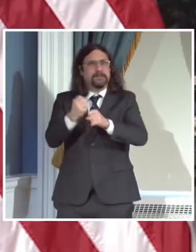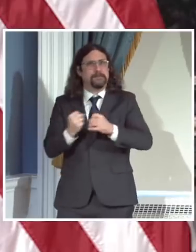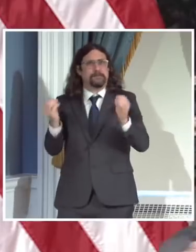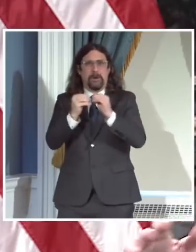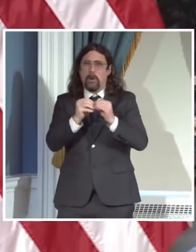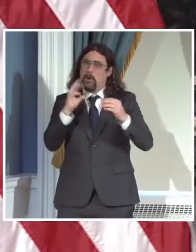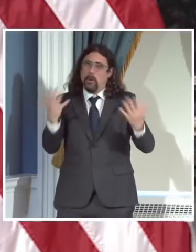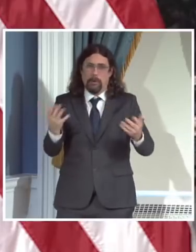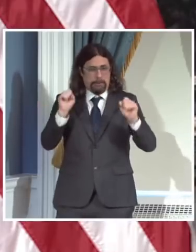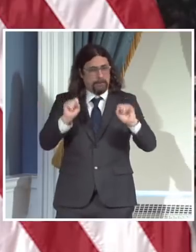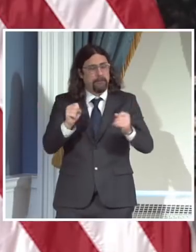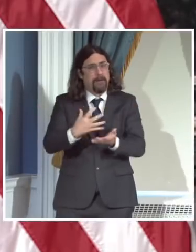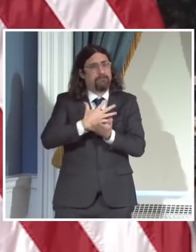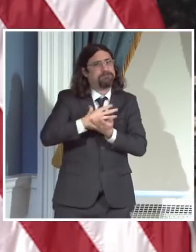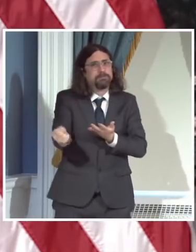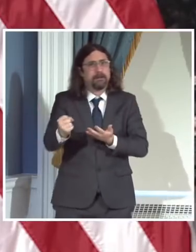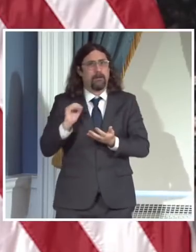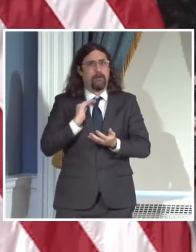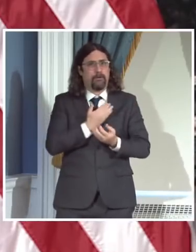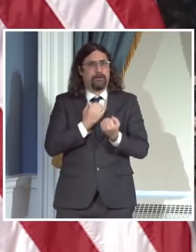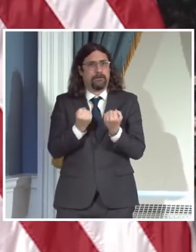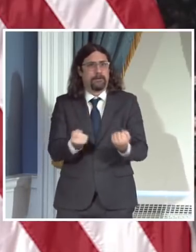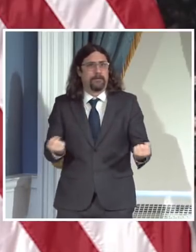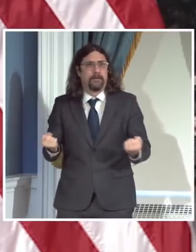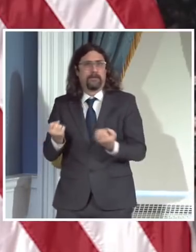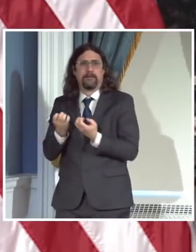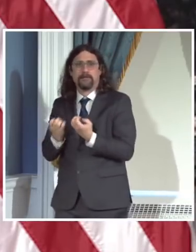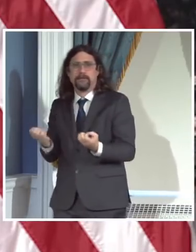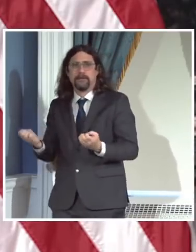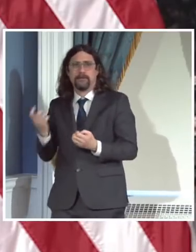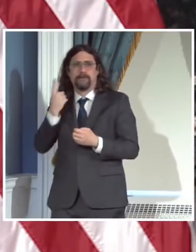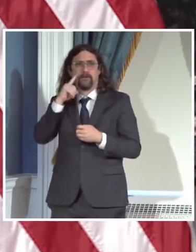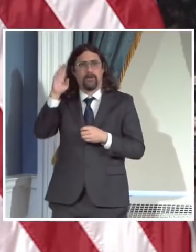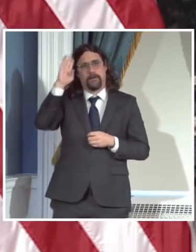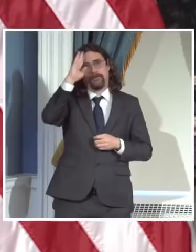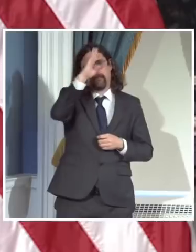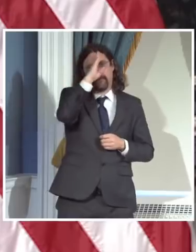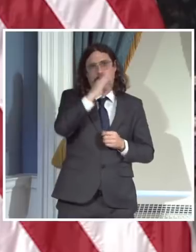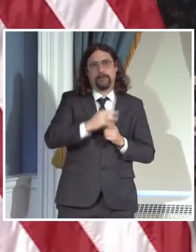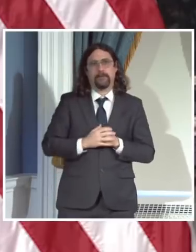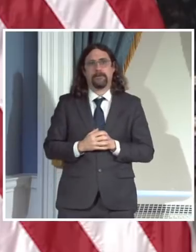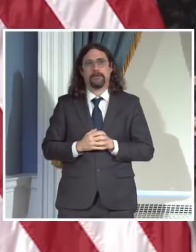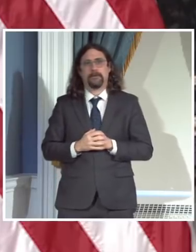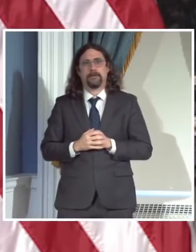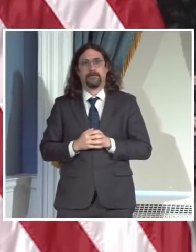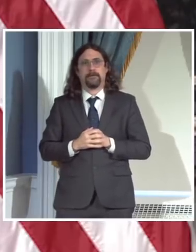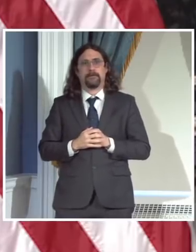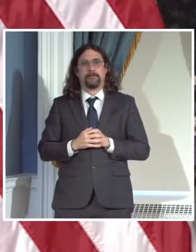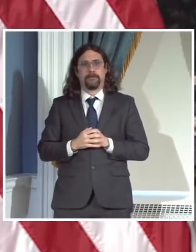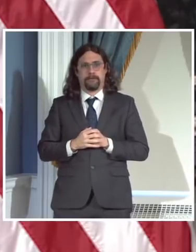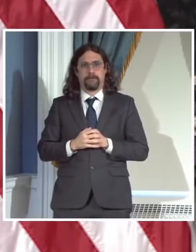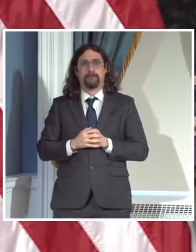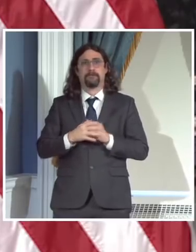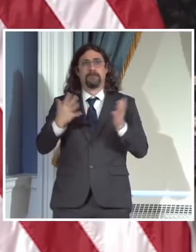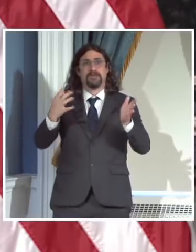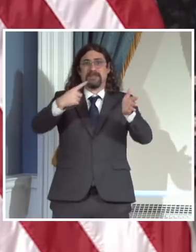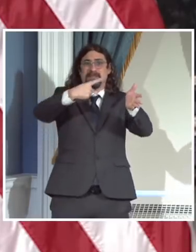for the entire week of April 6th ahead. There are two types of supplies that we're now